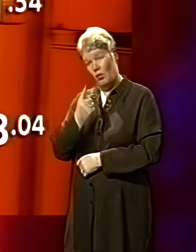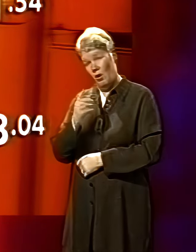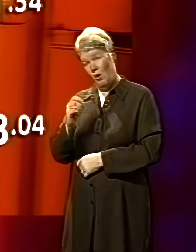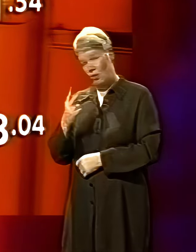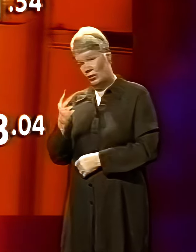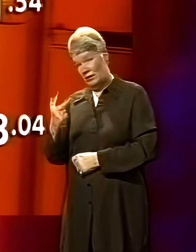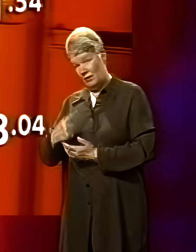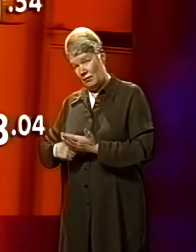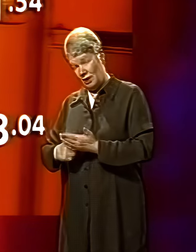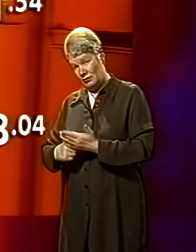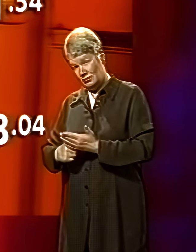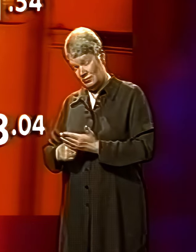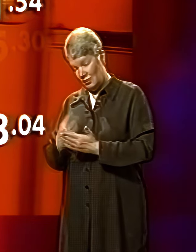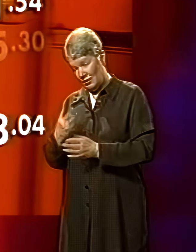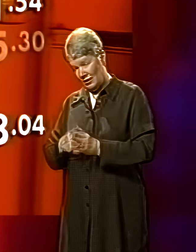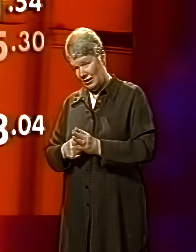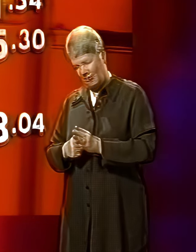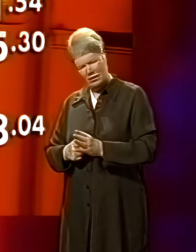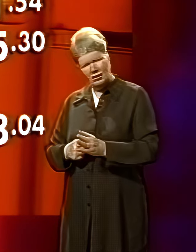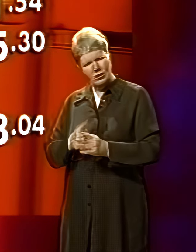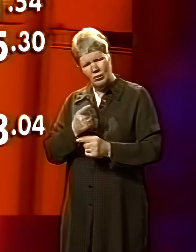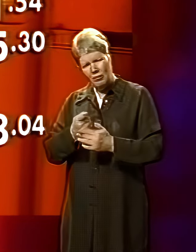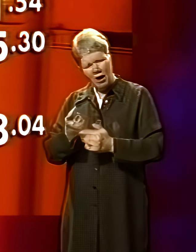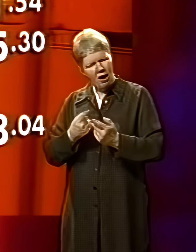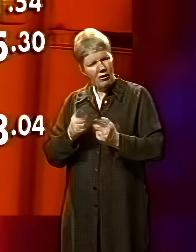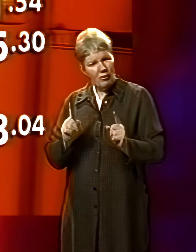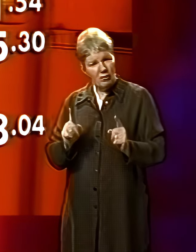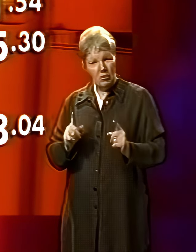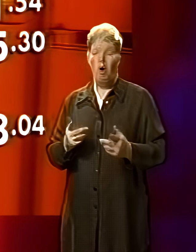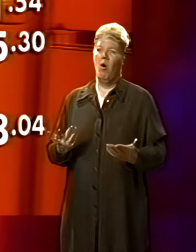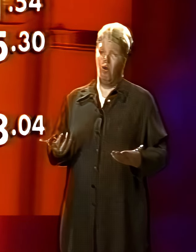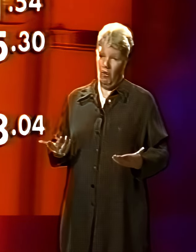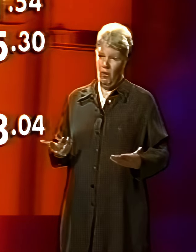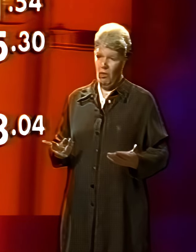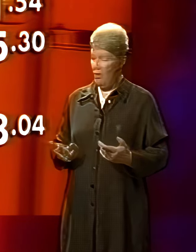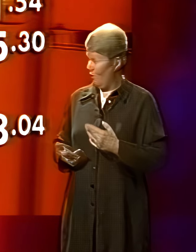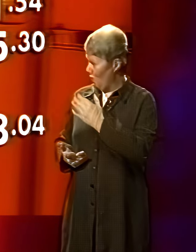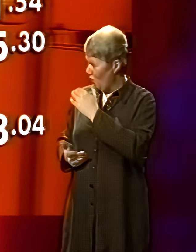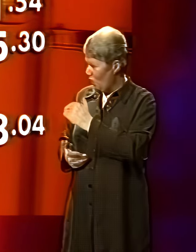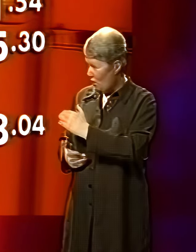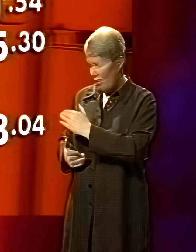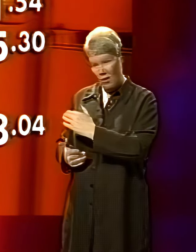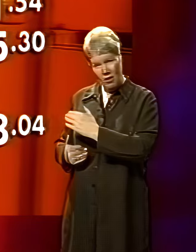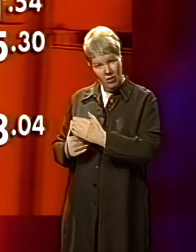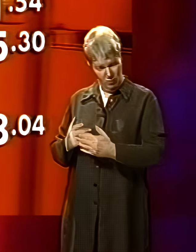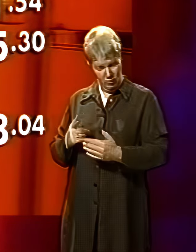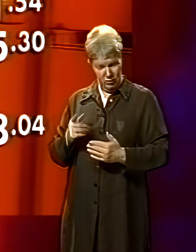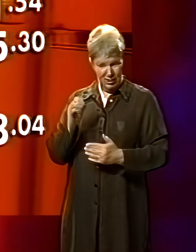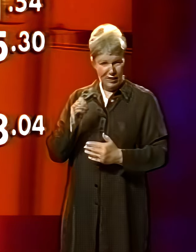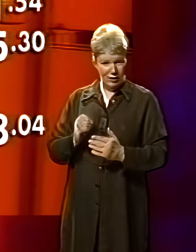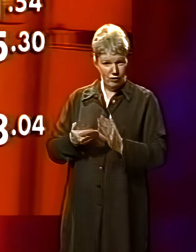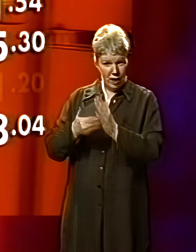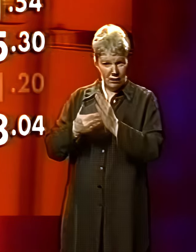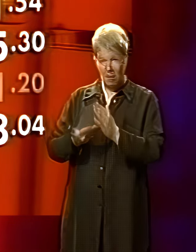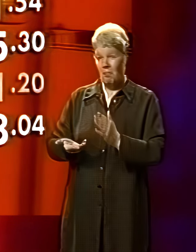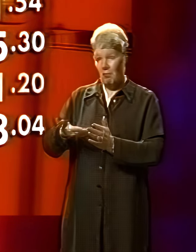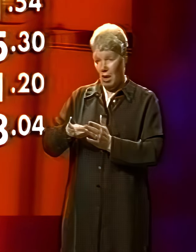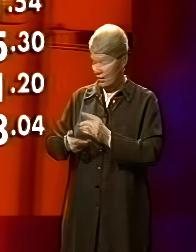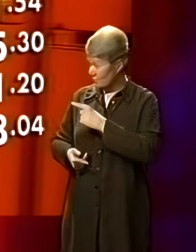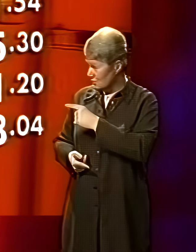£1,028. But what else is he paying for? Well, there's the APR at 29.9%, and the real sting in the